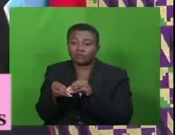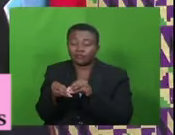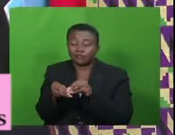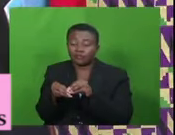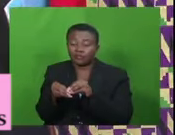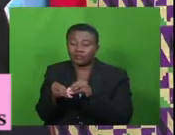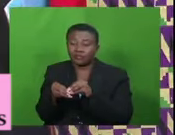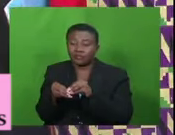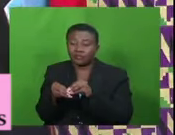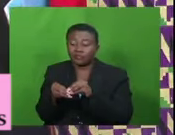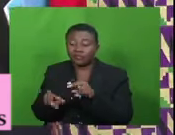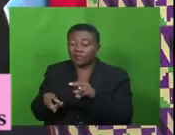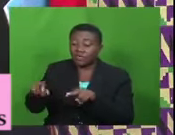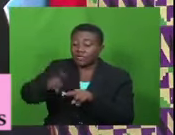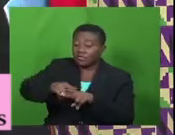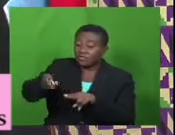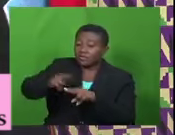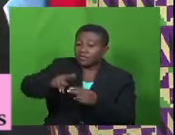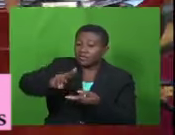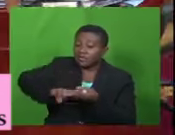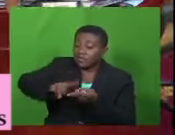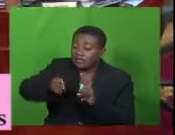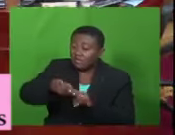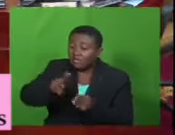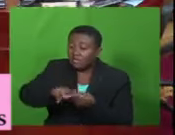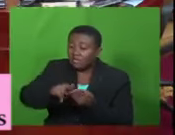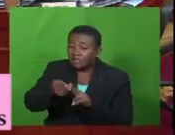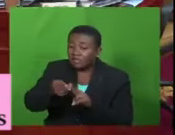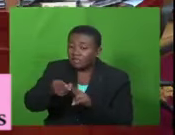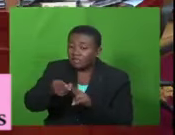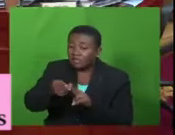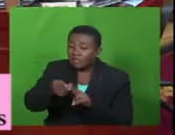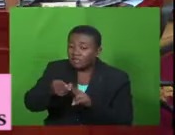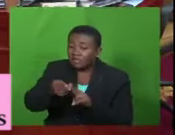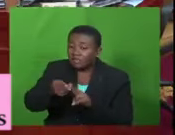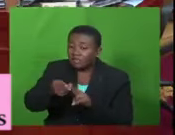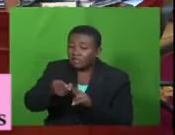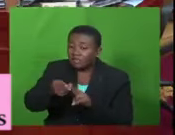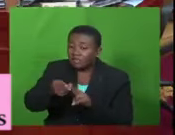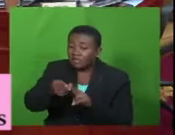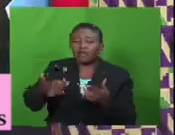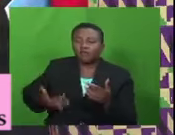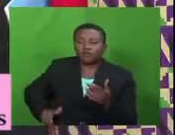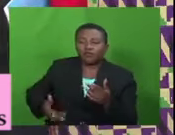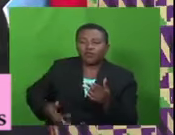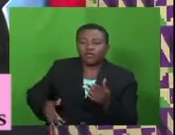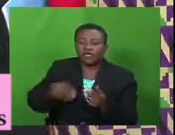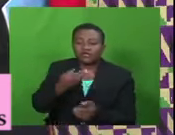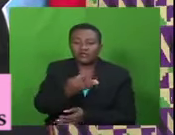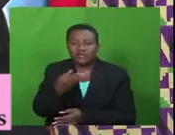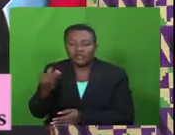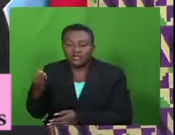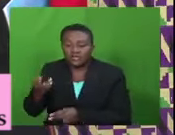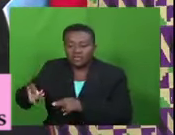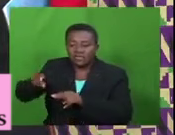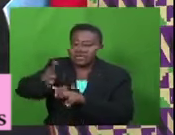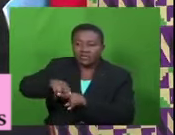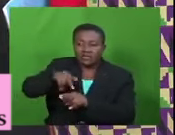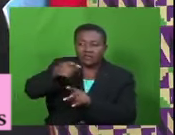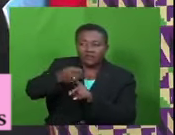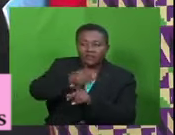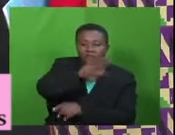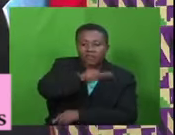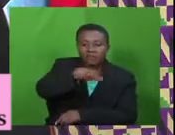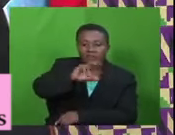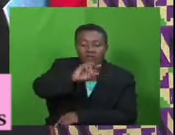proportion of the population with access to toilet facilities from 33% to